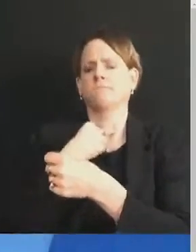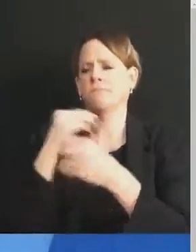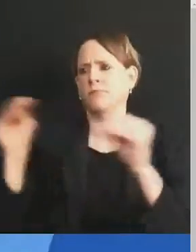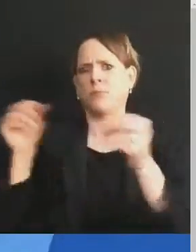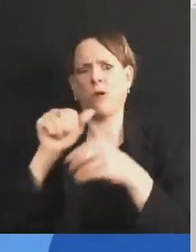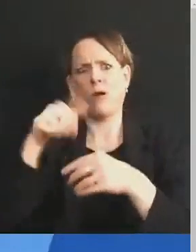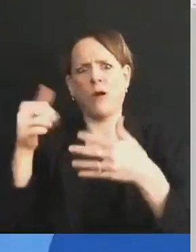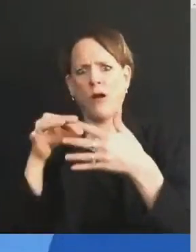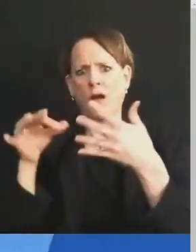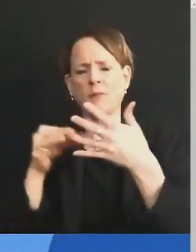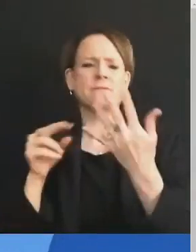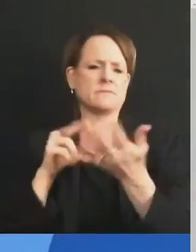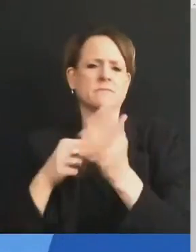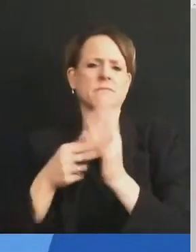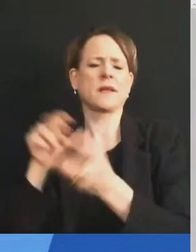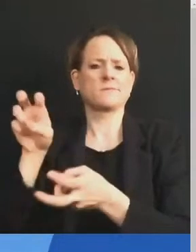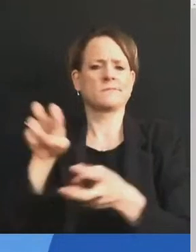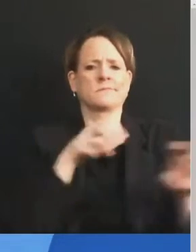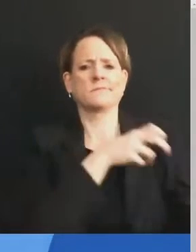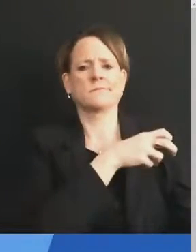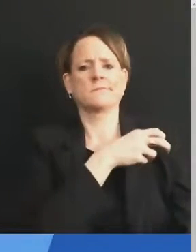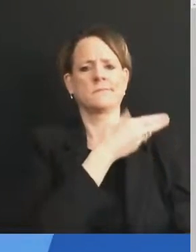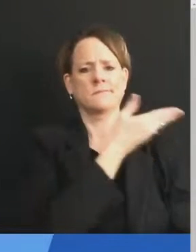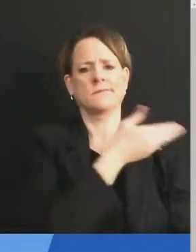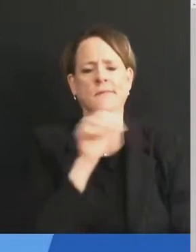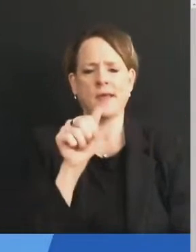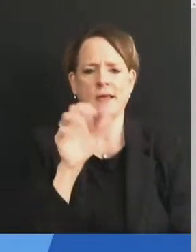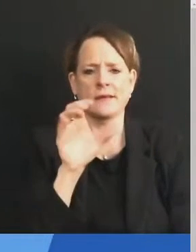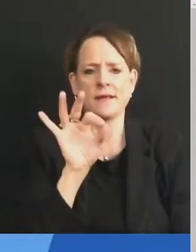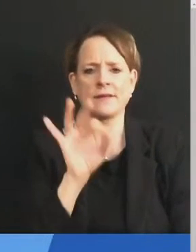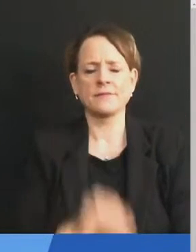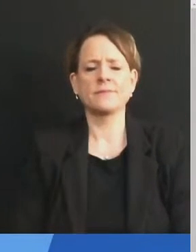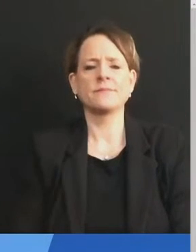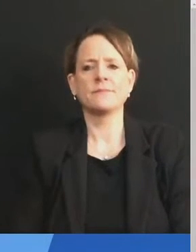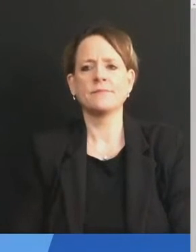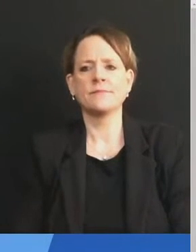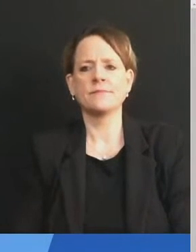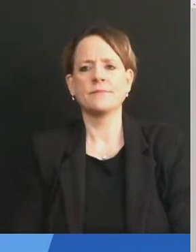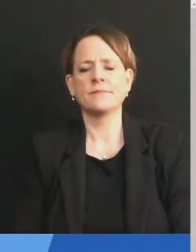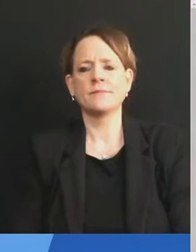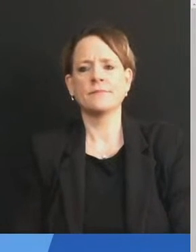Now to Mel Meyer from News 8 in La Crosse. Mel?